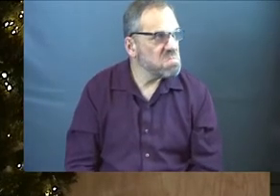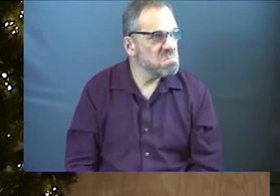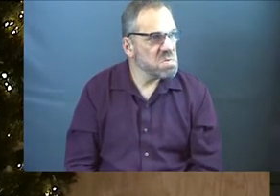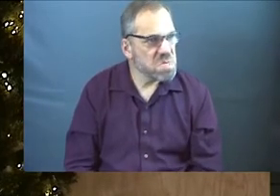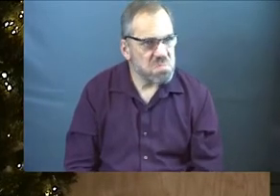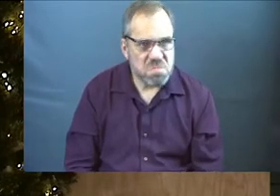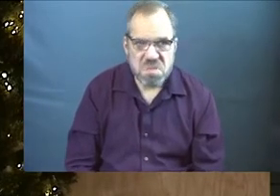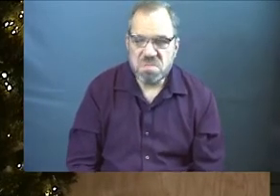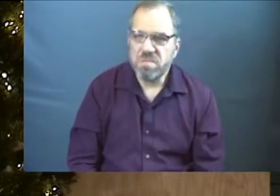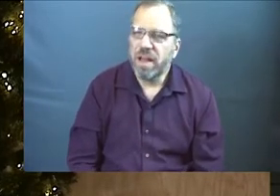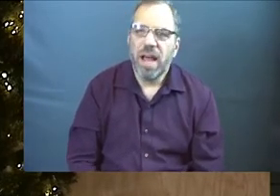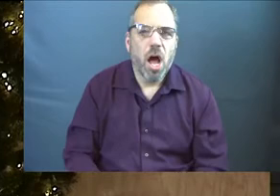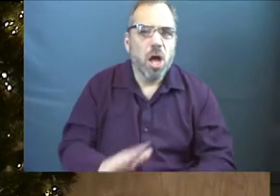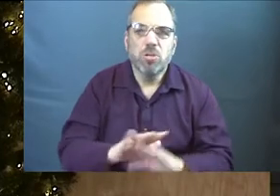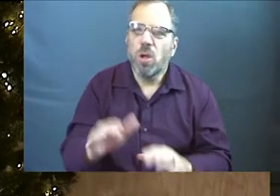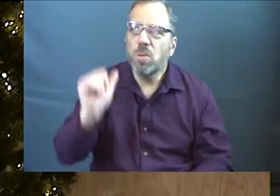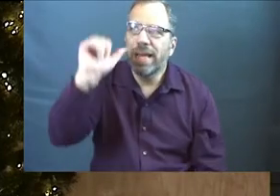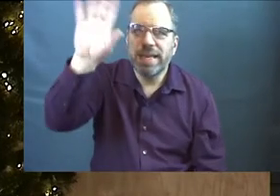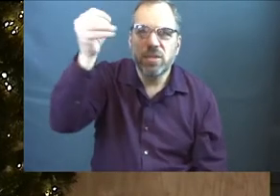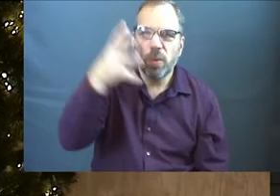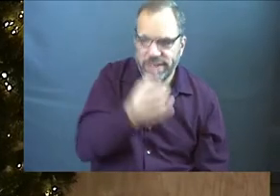Do not set aside the grace of God.